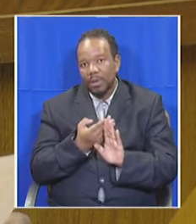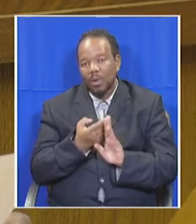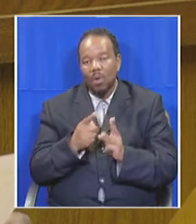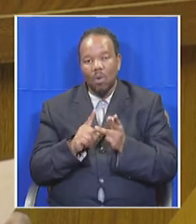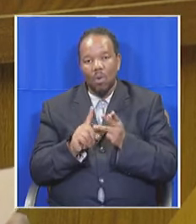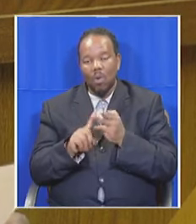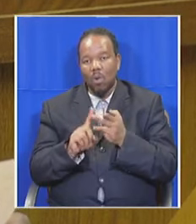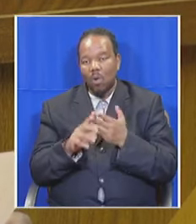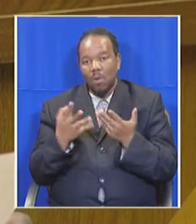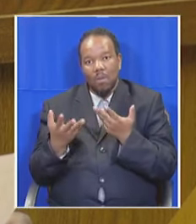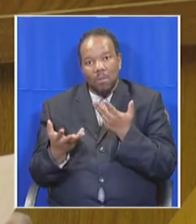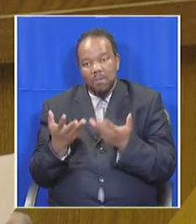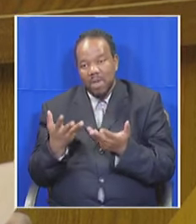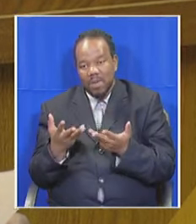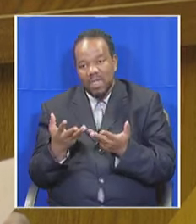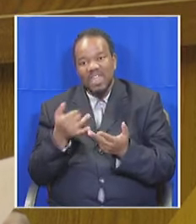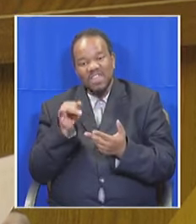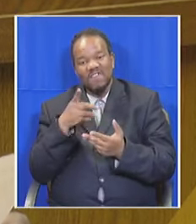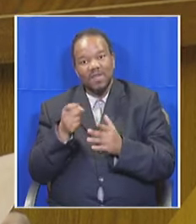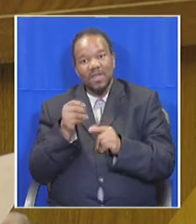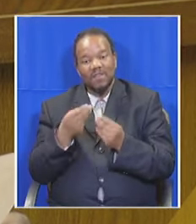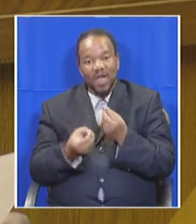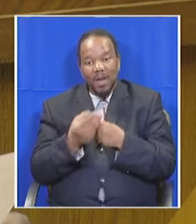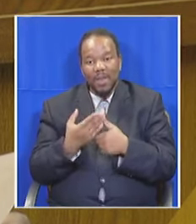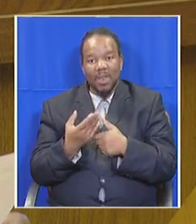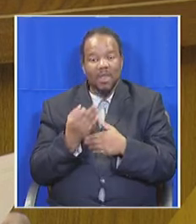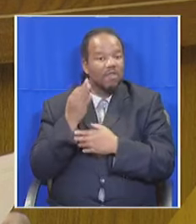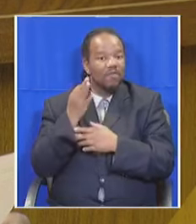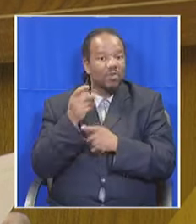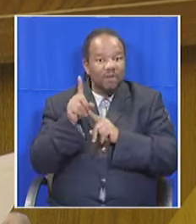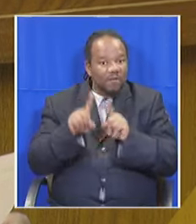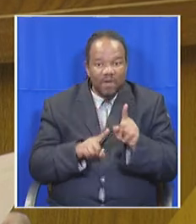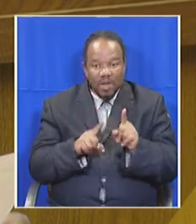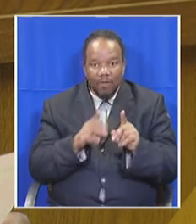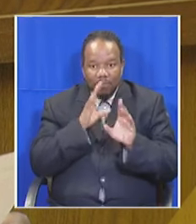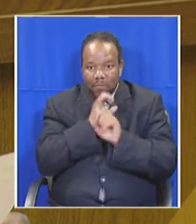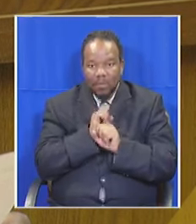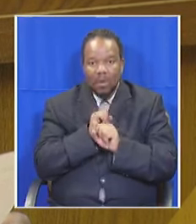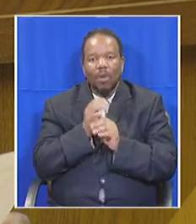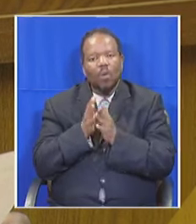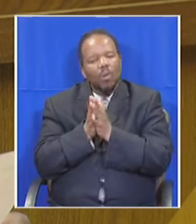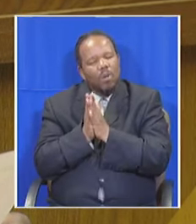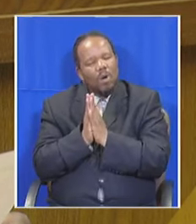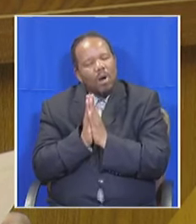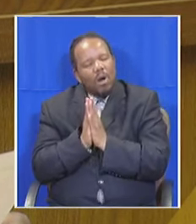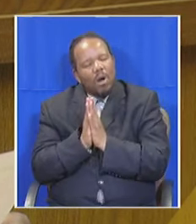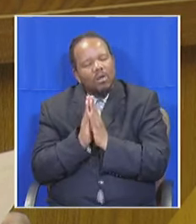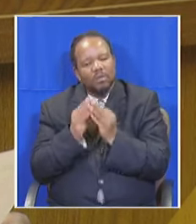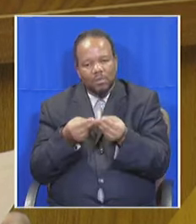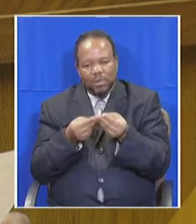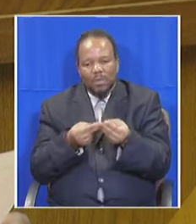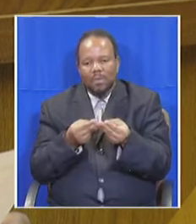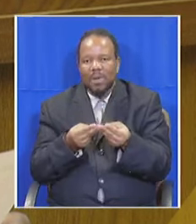presence of a possibility of such failure happening in the future. This is part of what we asked for in the bill, to